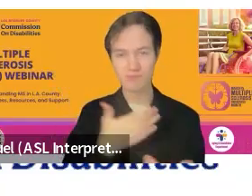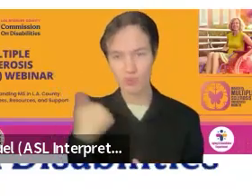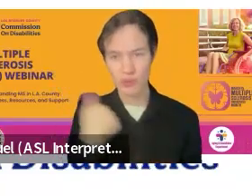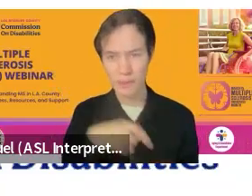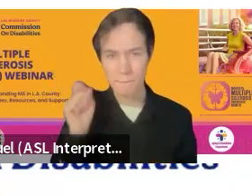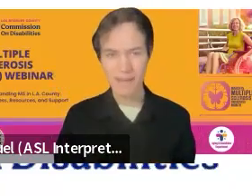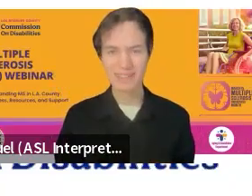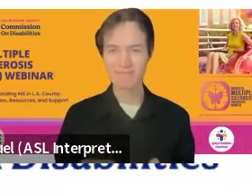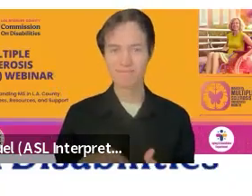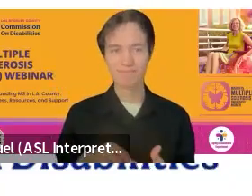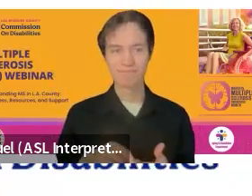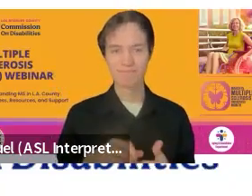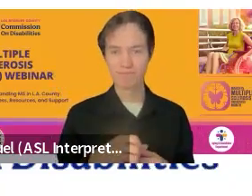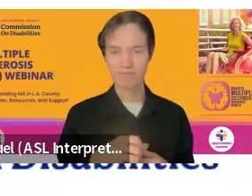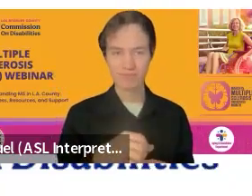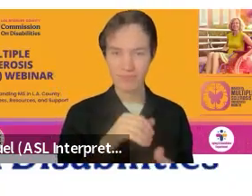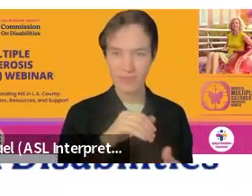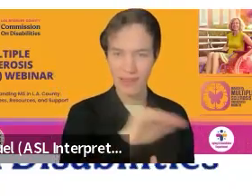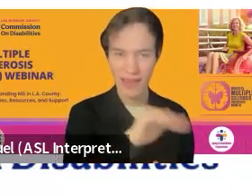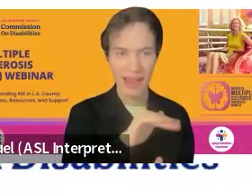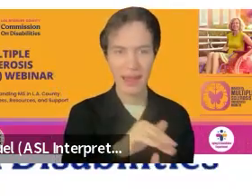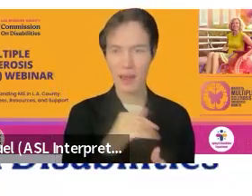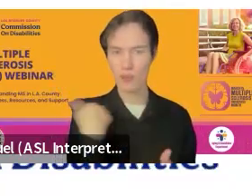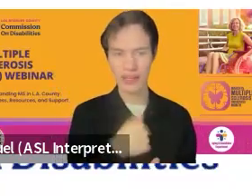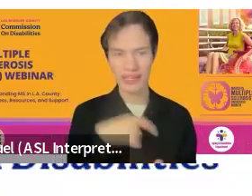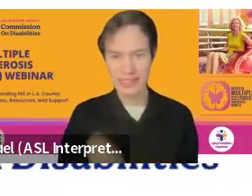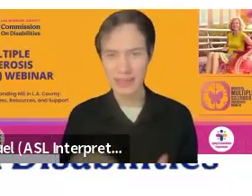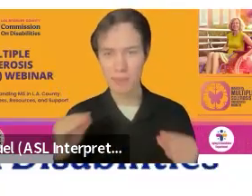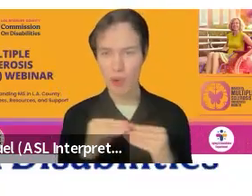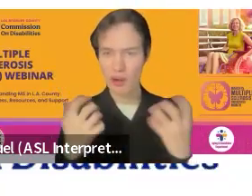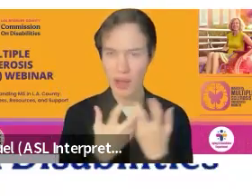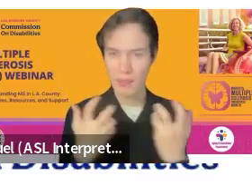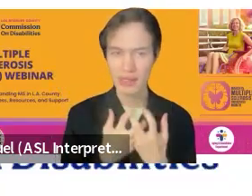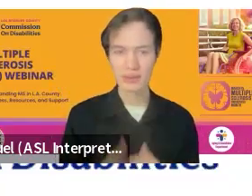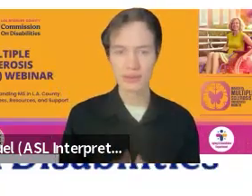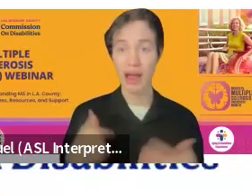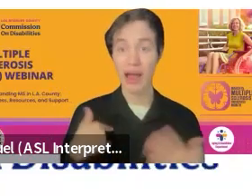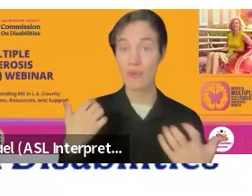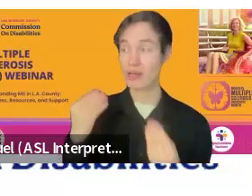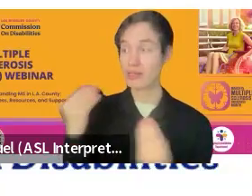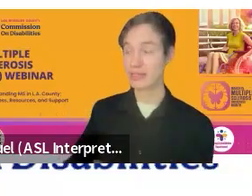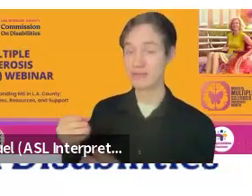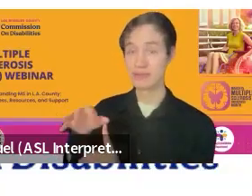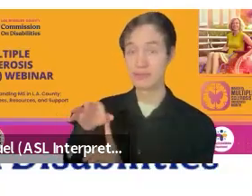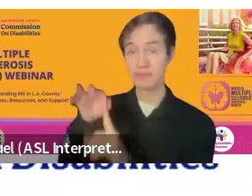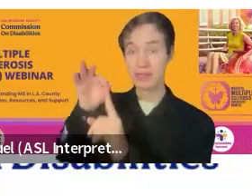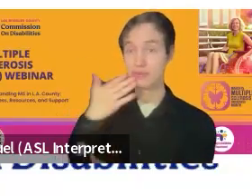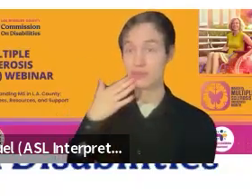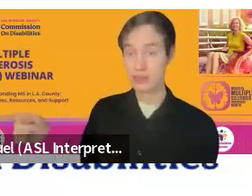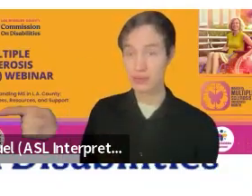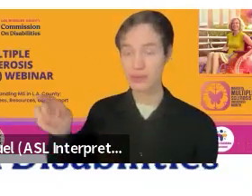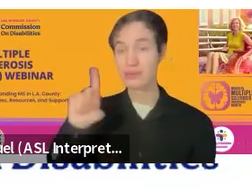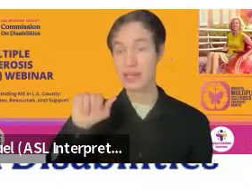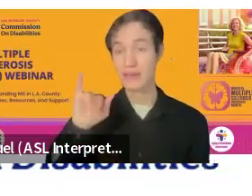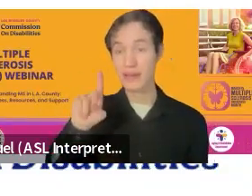accommodations. I want to send out a special thank you to Guillermo Medina for all his hard work, along